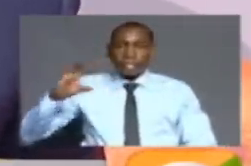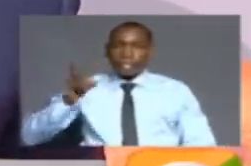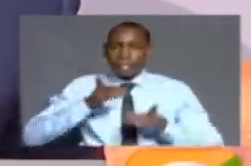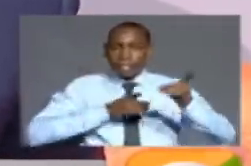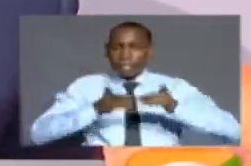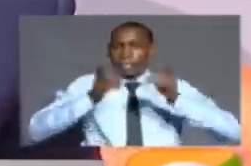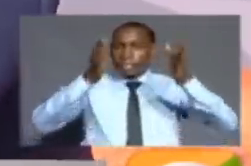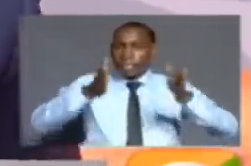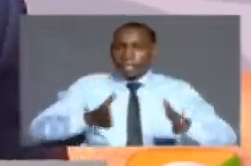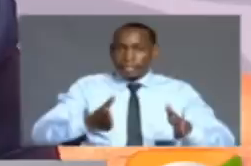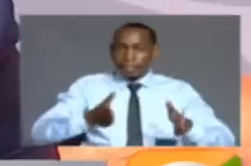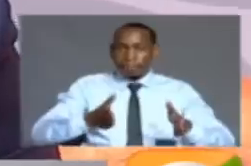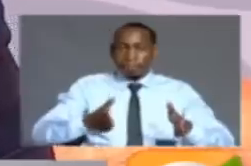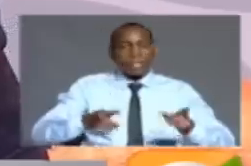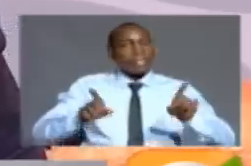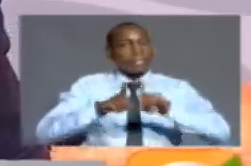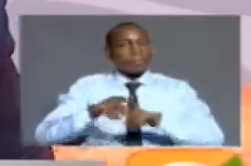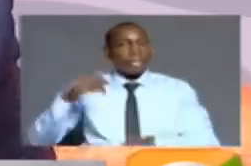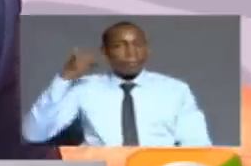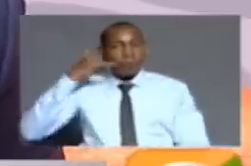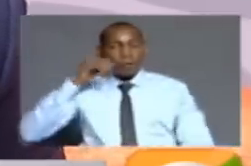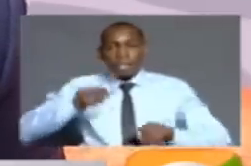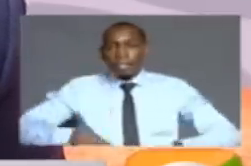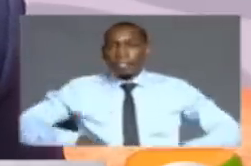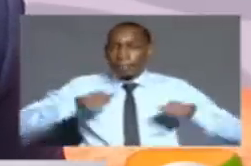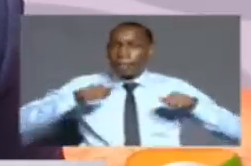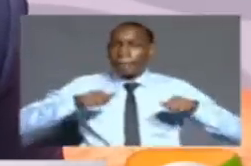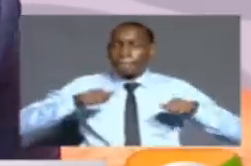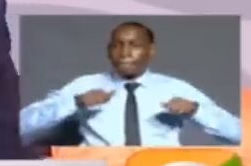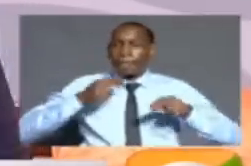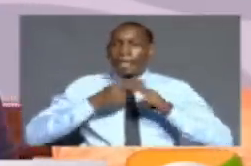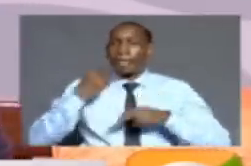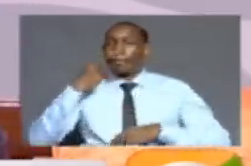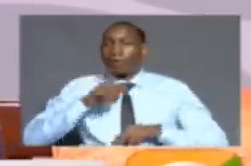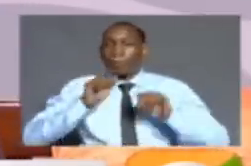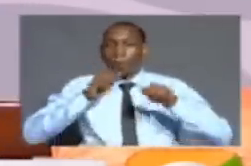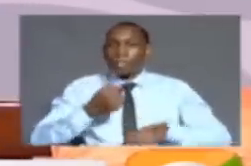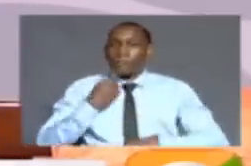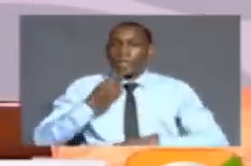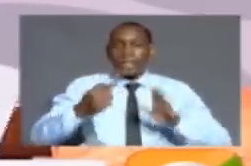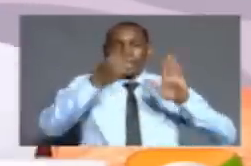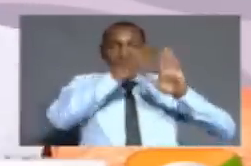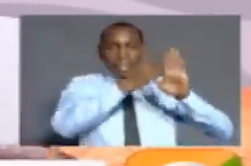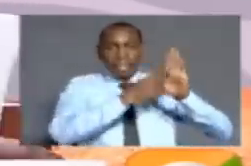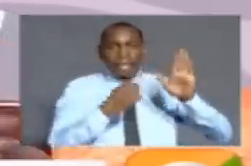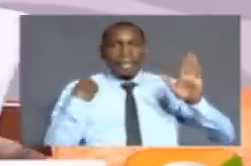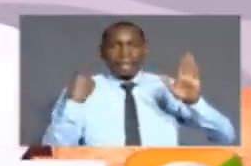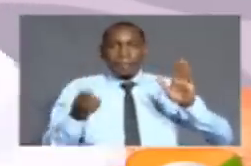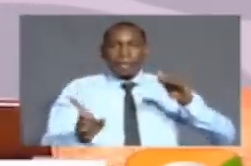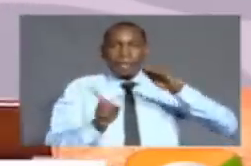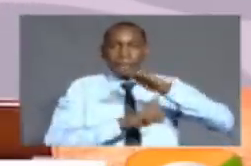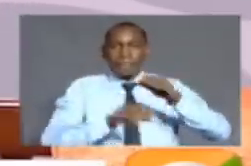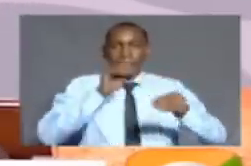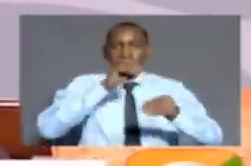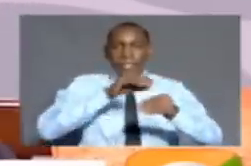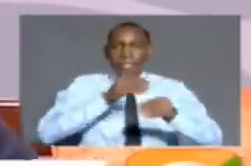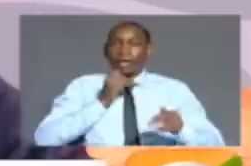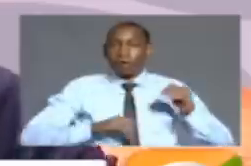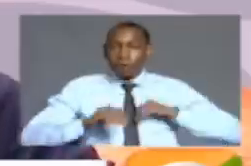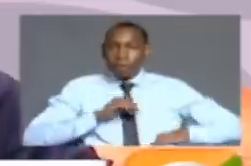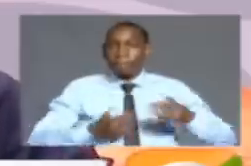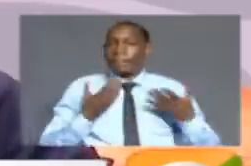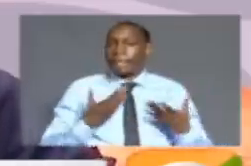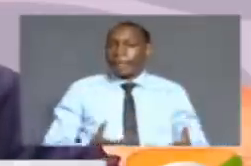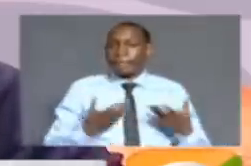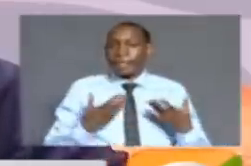Mm. Call even, what's his name, the chairperson. He will tell you in the rank, number one is the Ministry of Interior and Corruption.